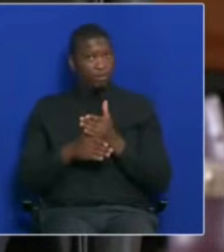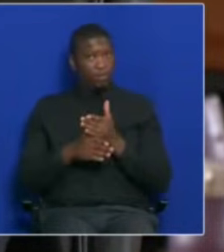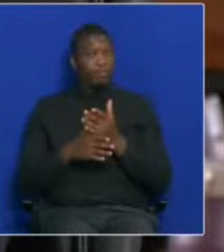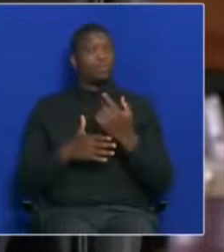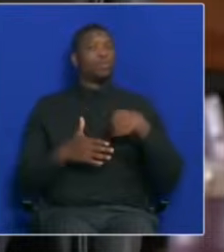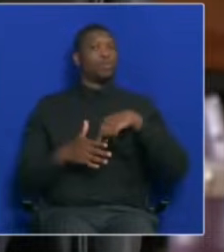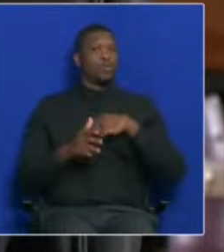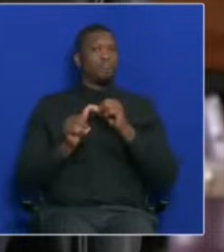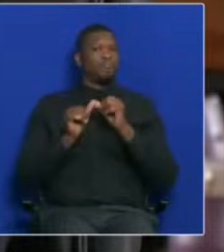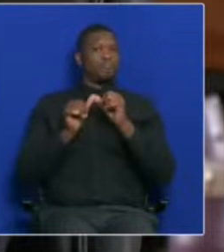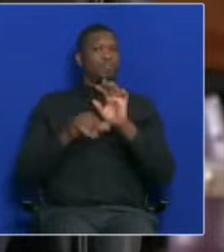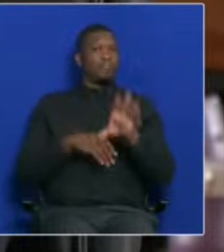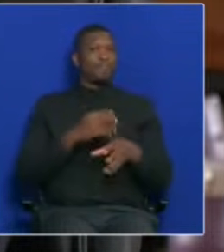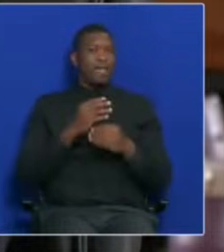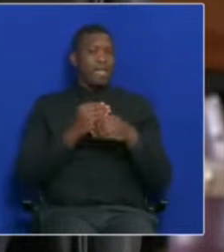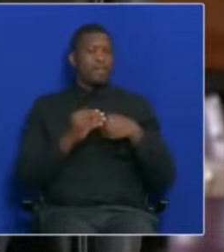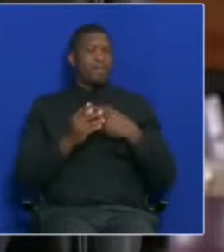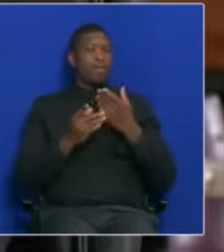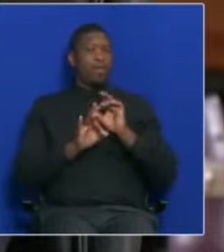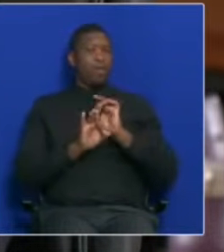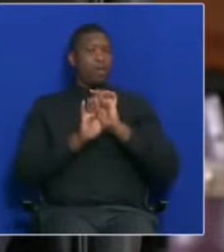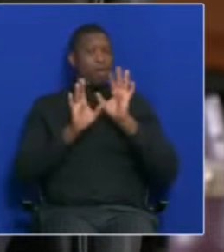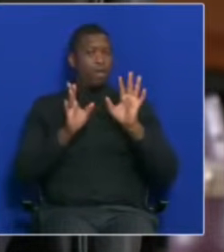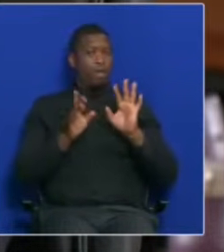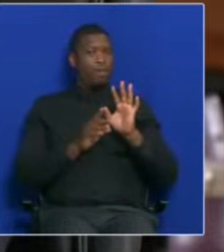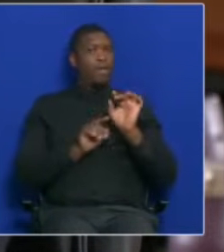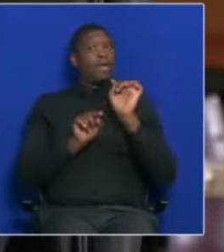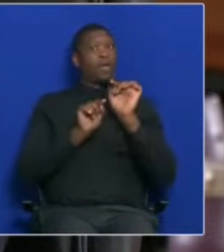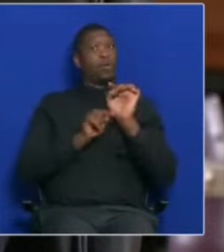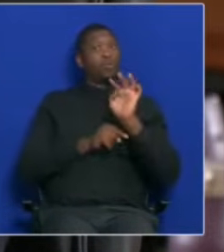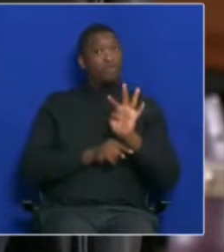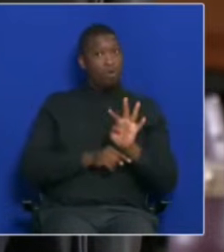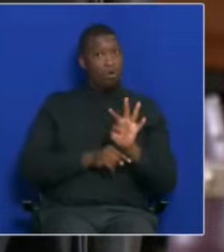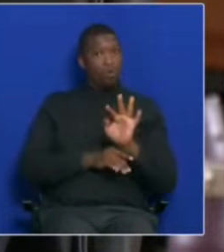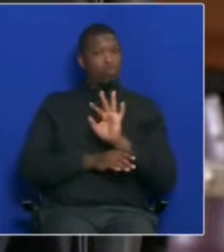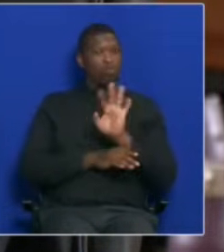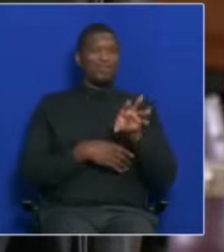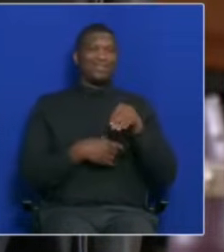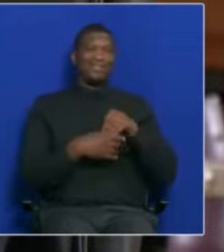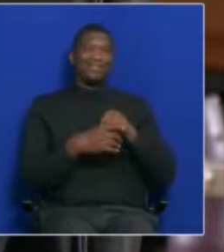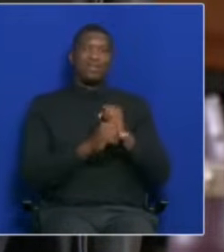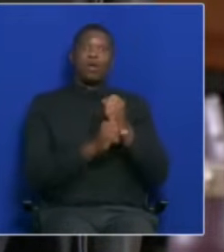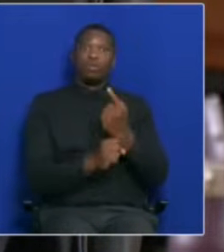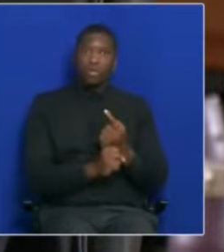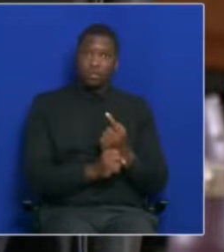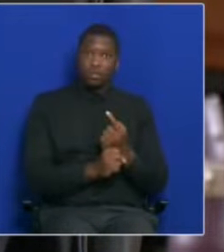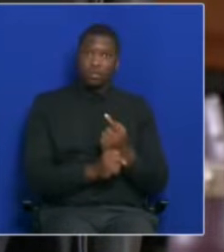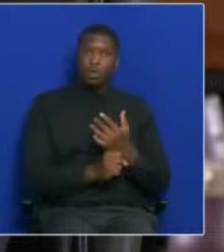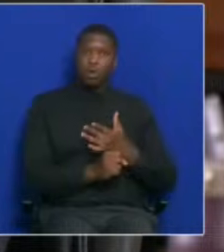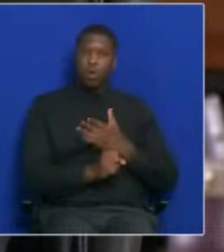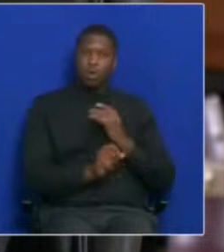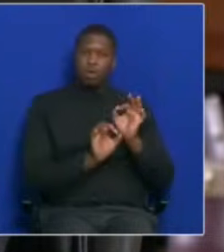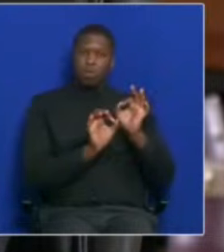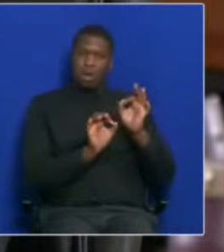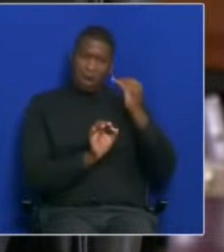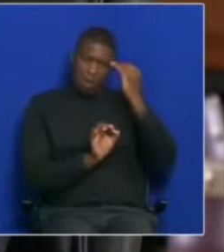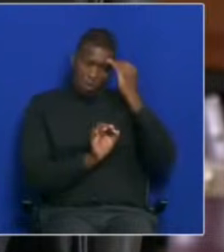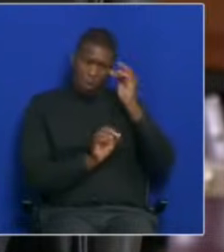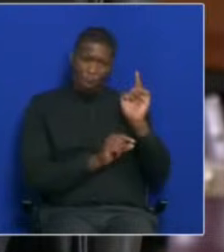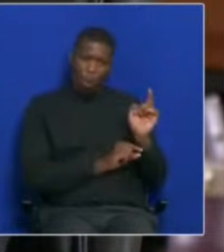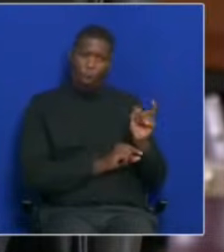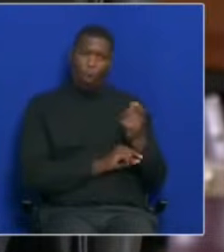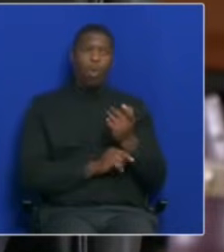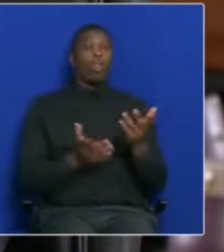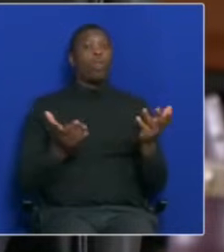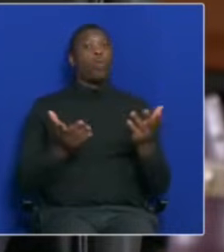in Gauteng. The team must use the next 2 weeks to determine exactly where all the accused are. When we